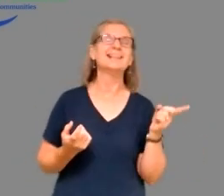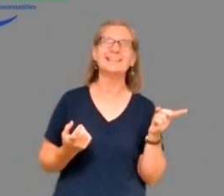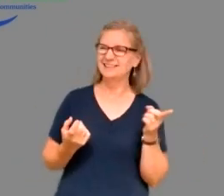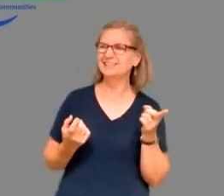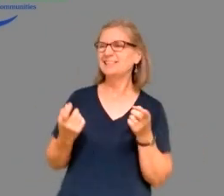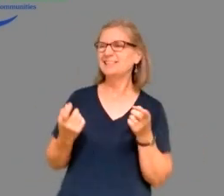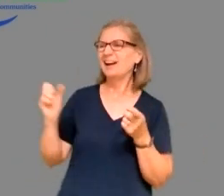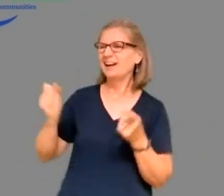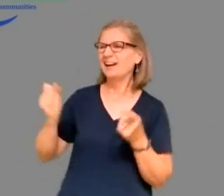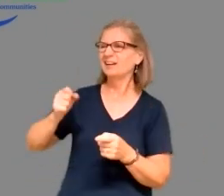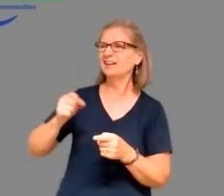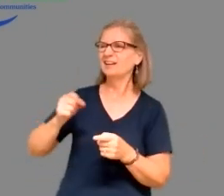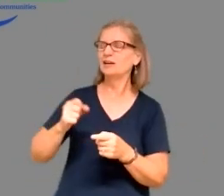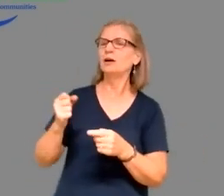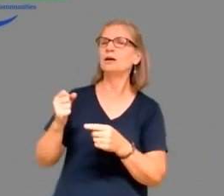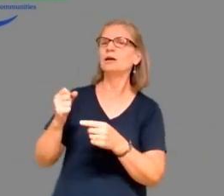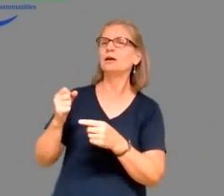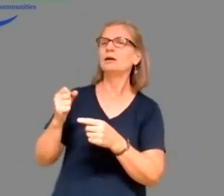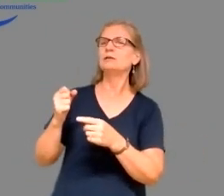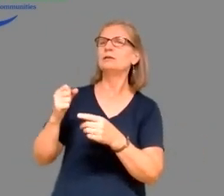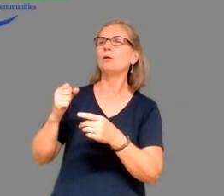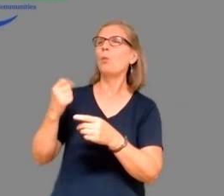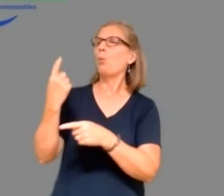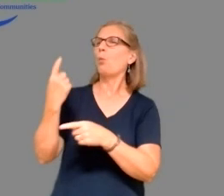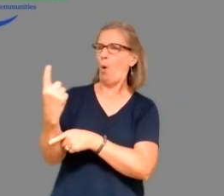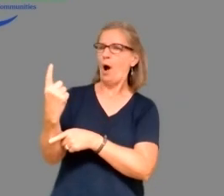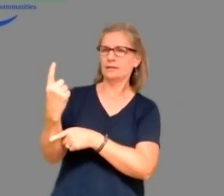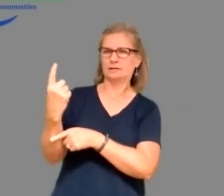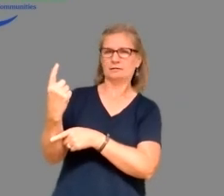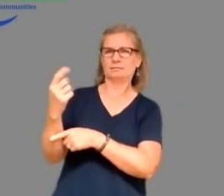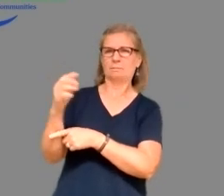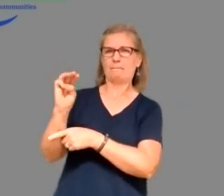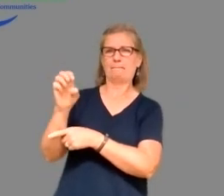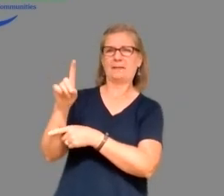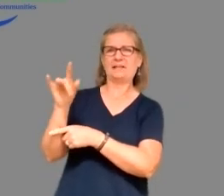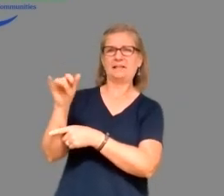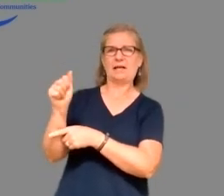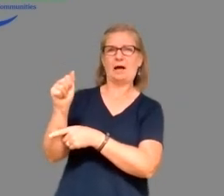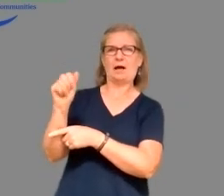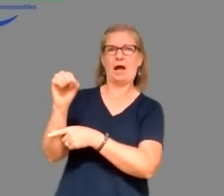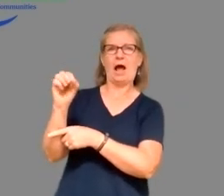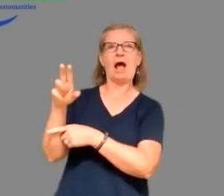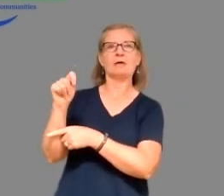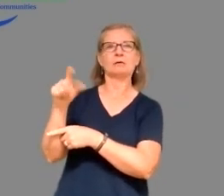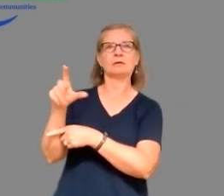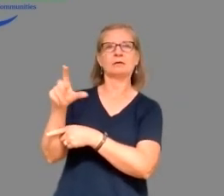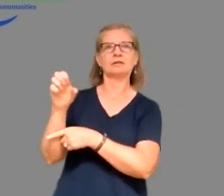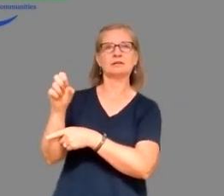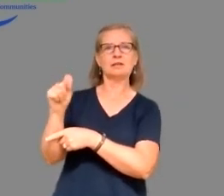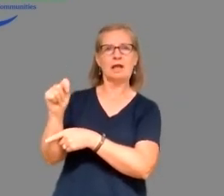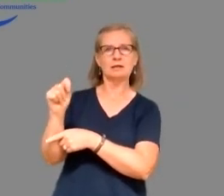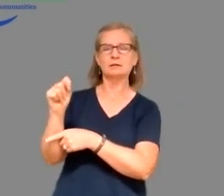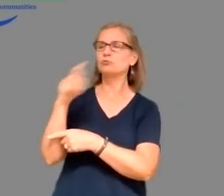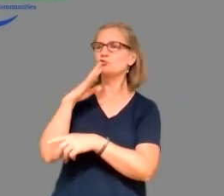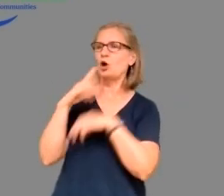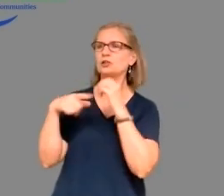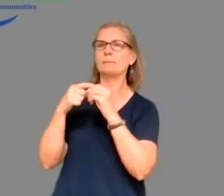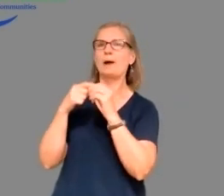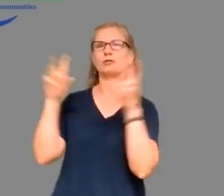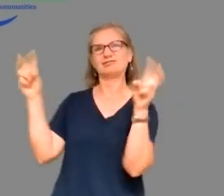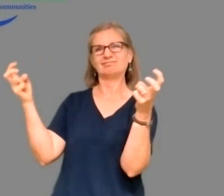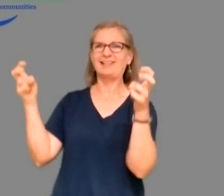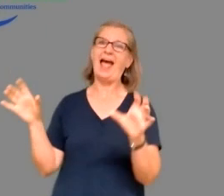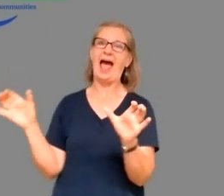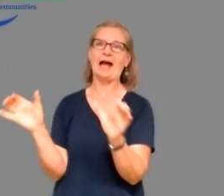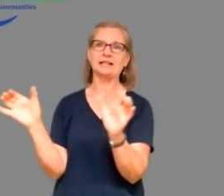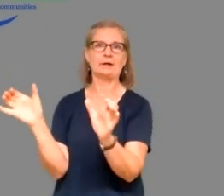particular outlet in the media mentioned the words active cases, right, when reporting, and that's not entirely, that's a little bit